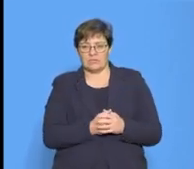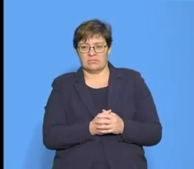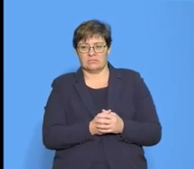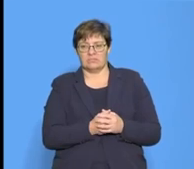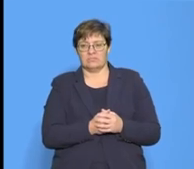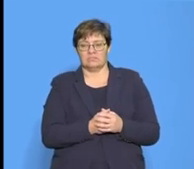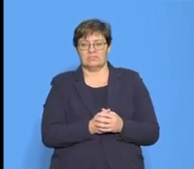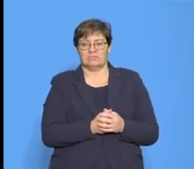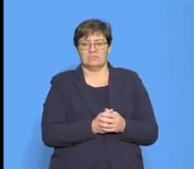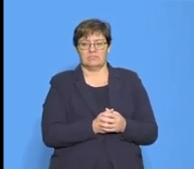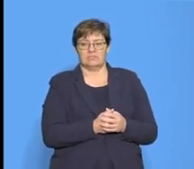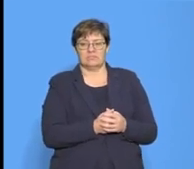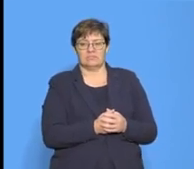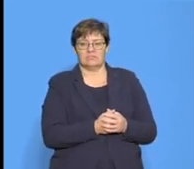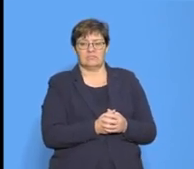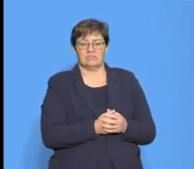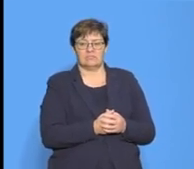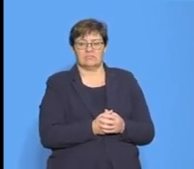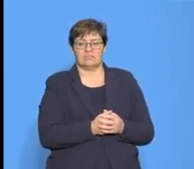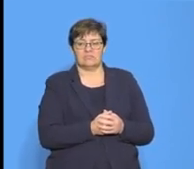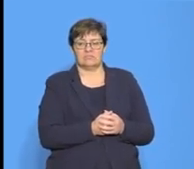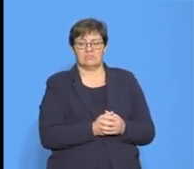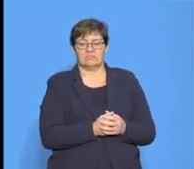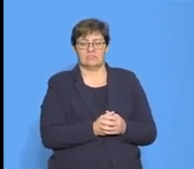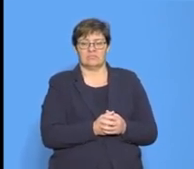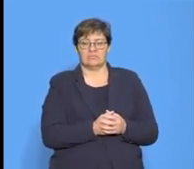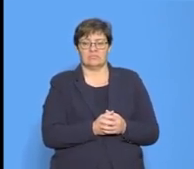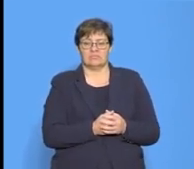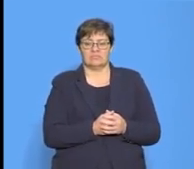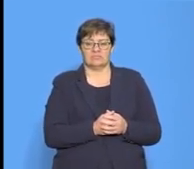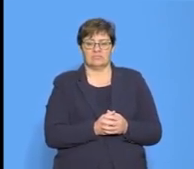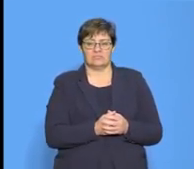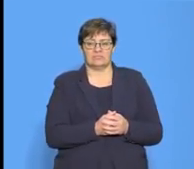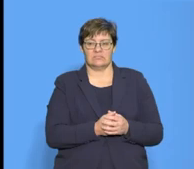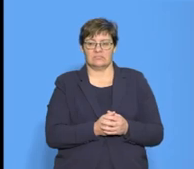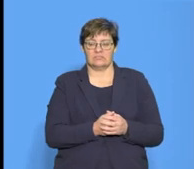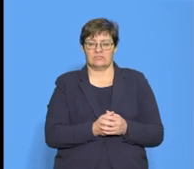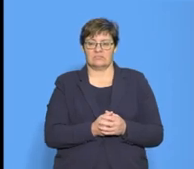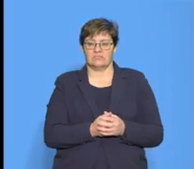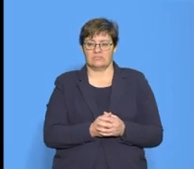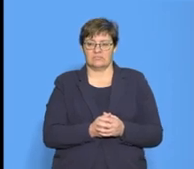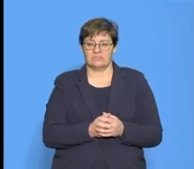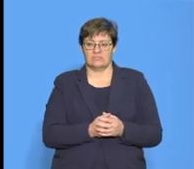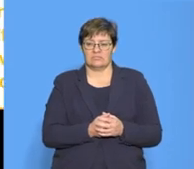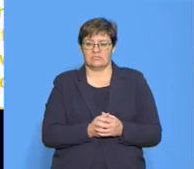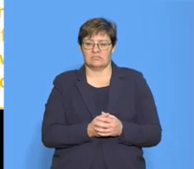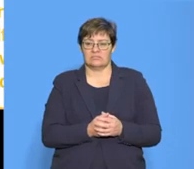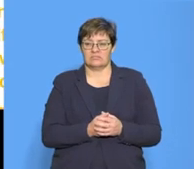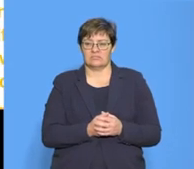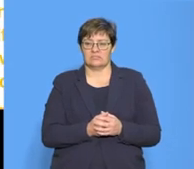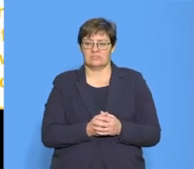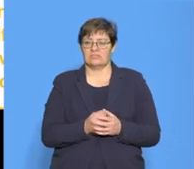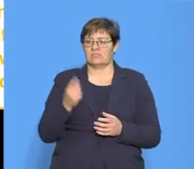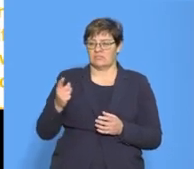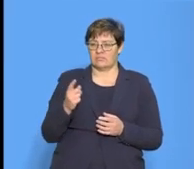of claws. Okay, so we can see bare fingertips and nails instead of claws. And then,